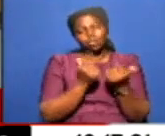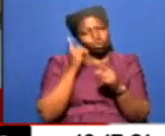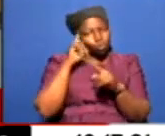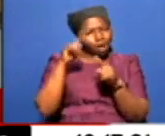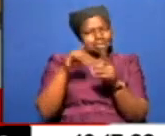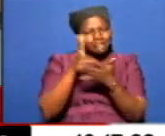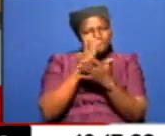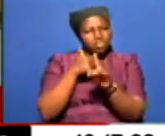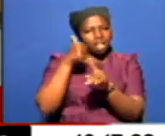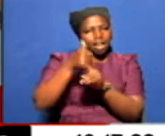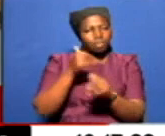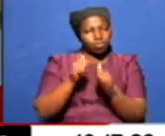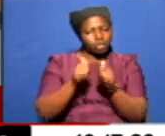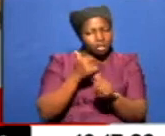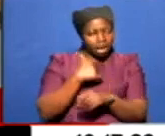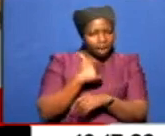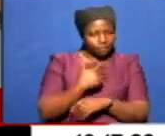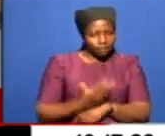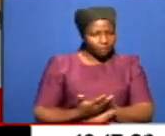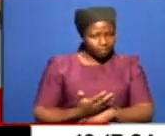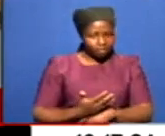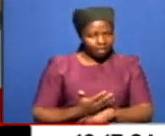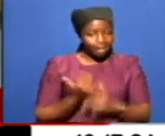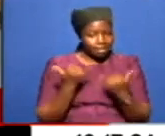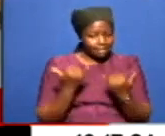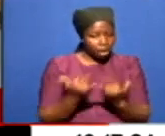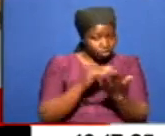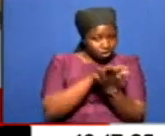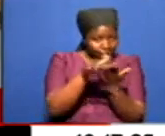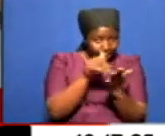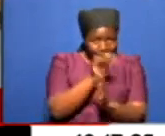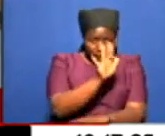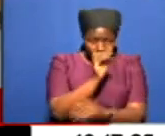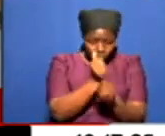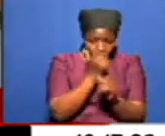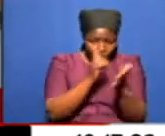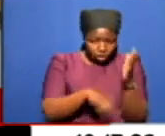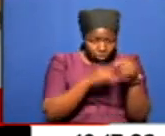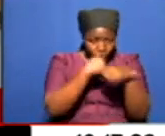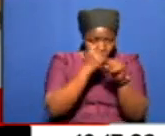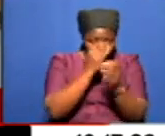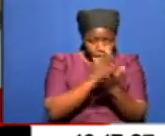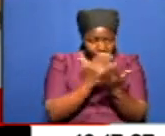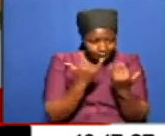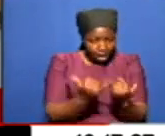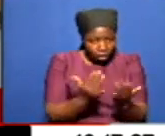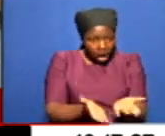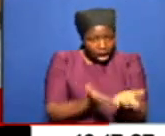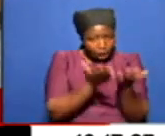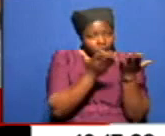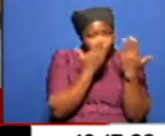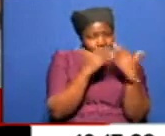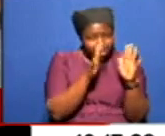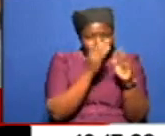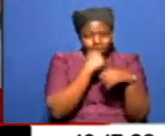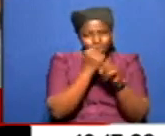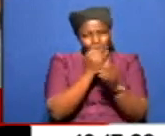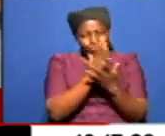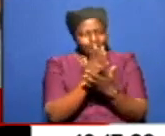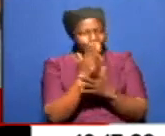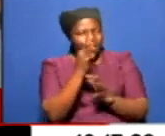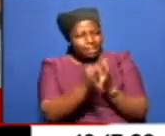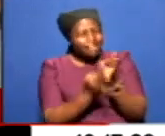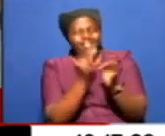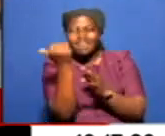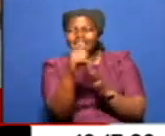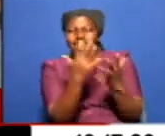that we've had. Yes. What is the center doing to ensure that now it's quite snappy, such that in case of anything, even if